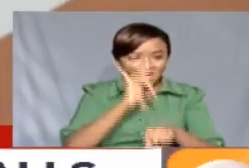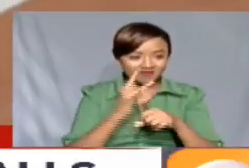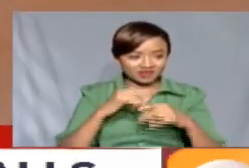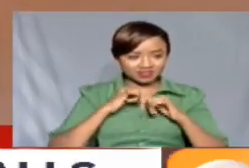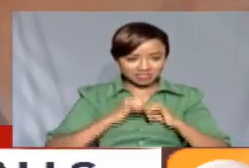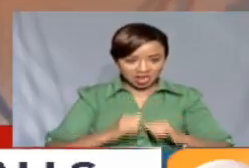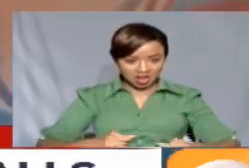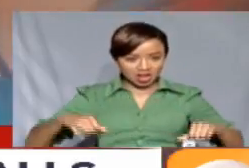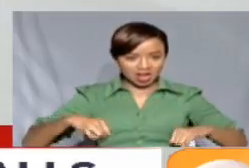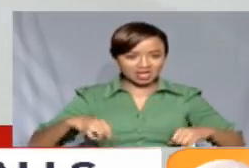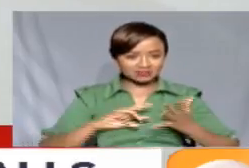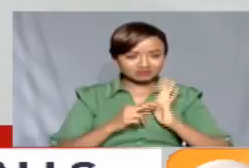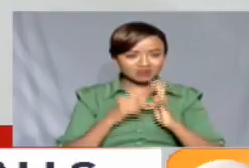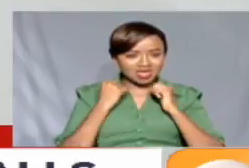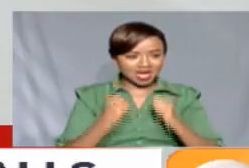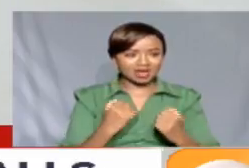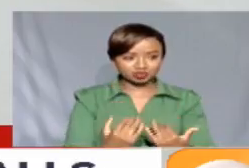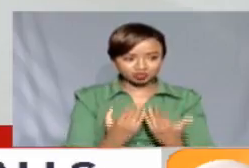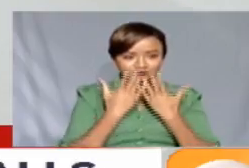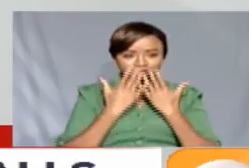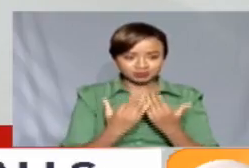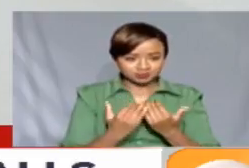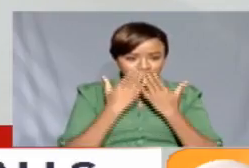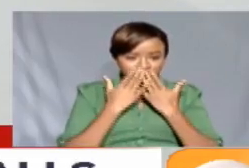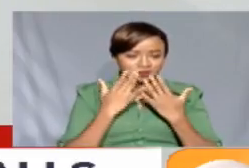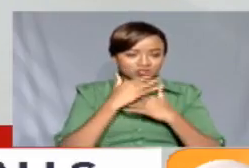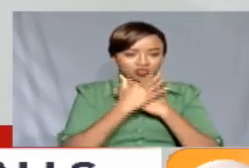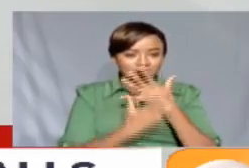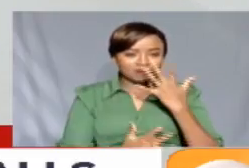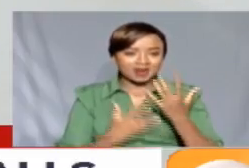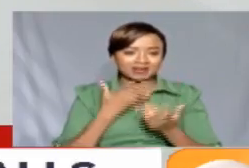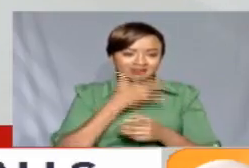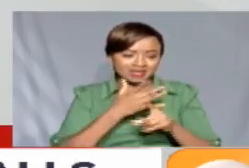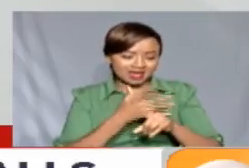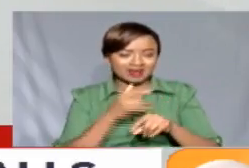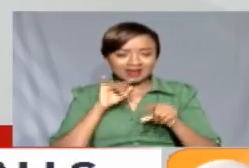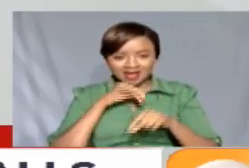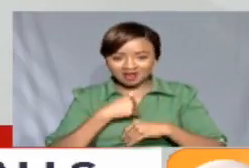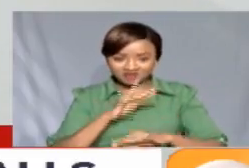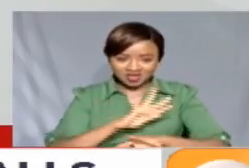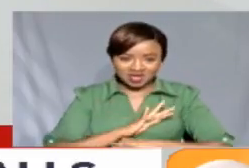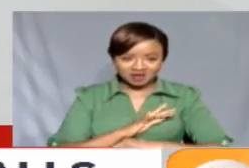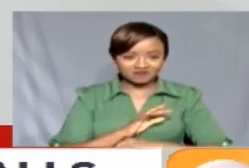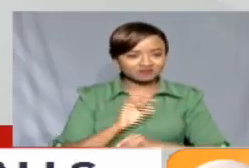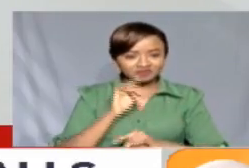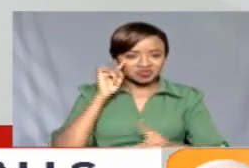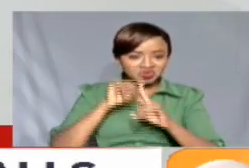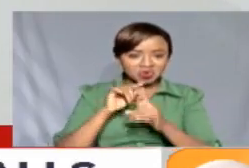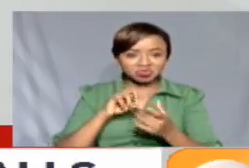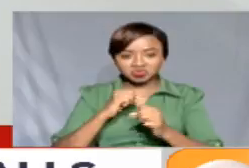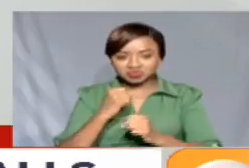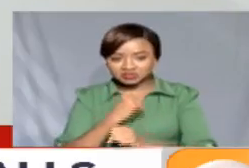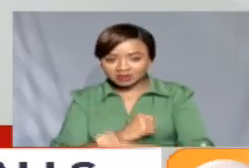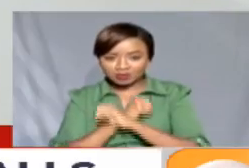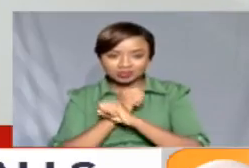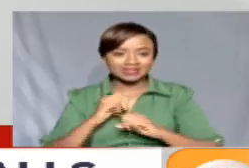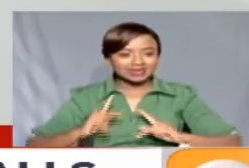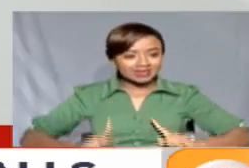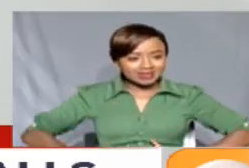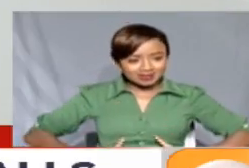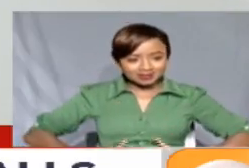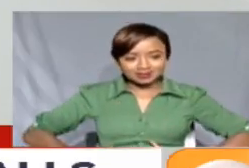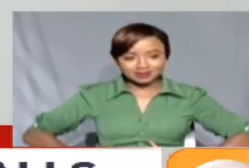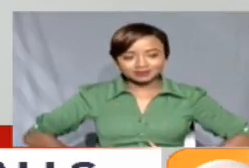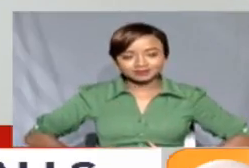harder for patients to get enough oxygen into their bloodstream to support their kidneys, liver, and heart.